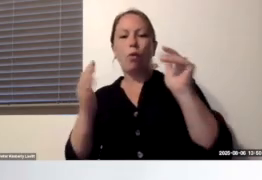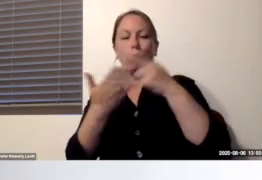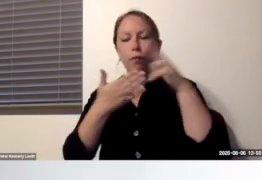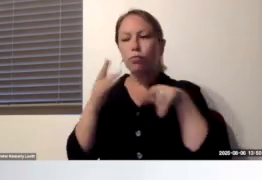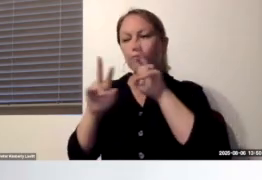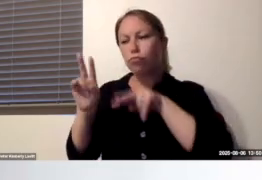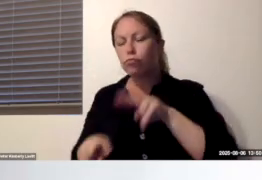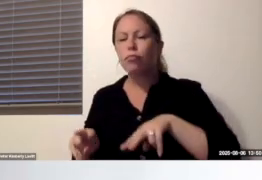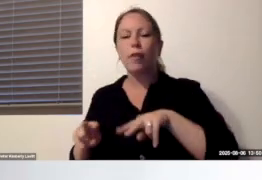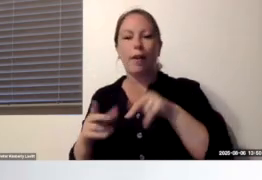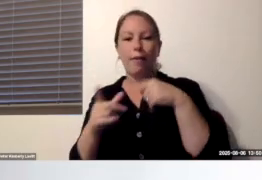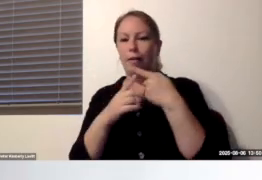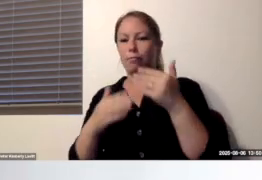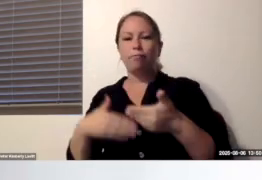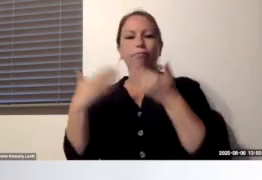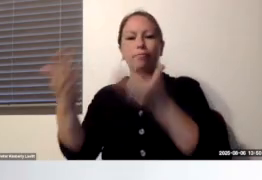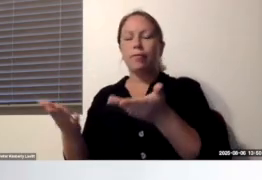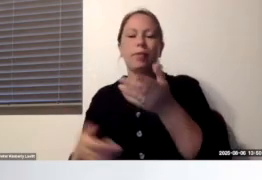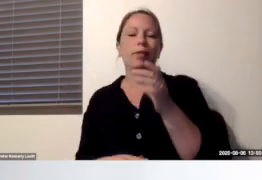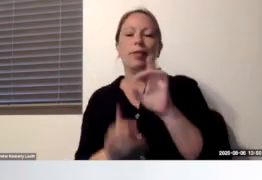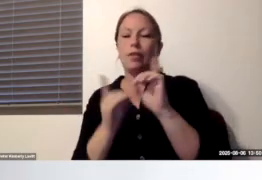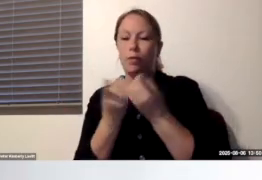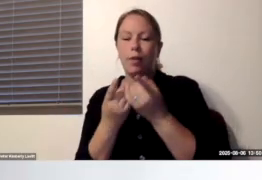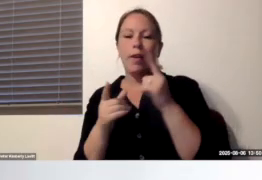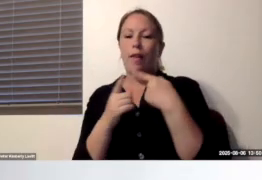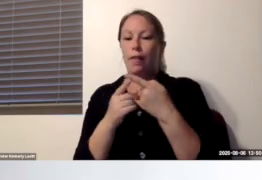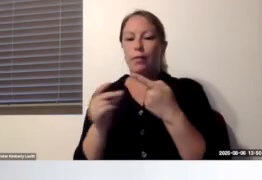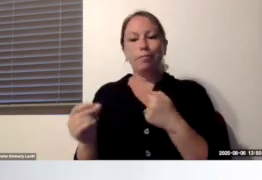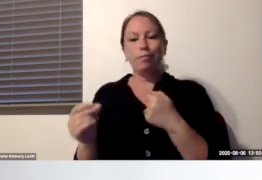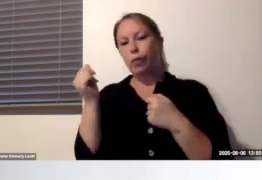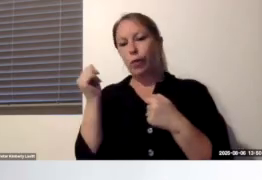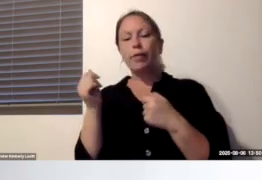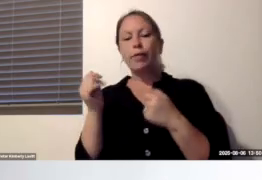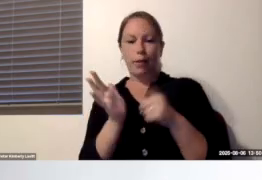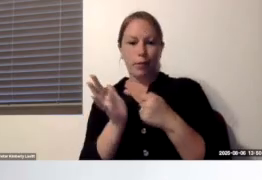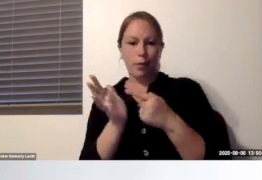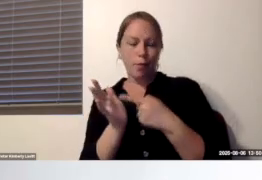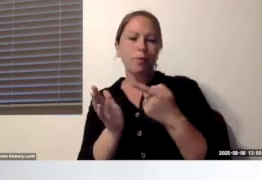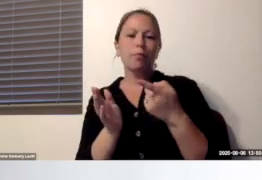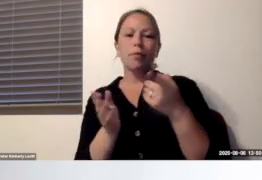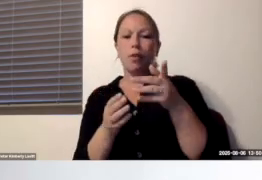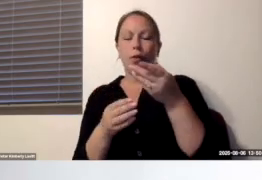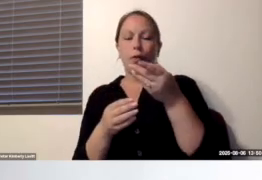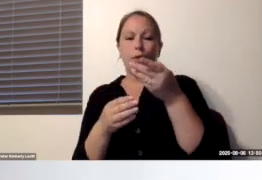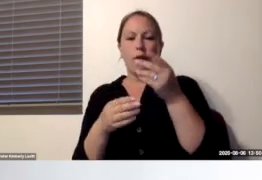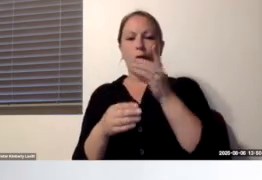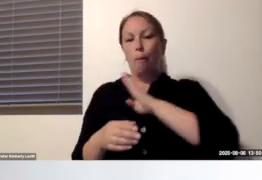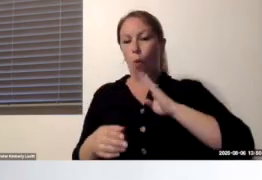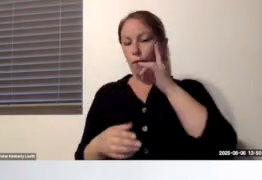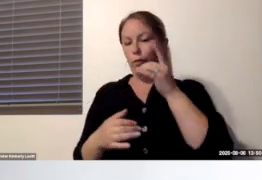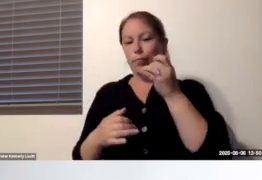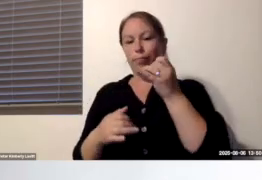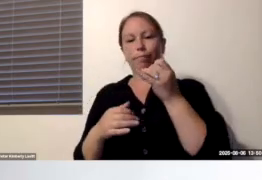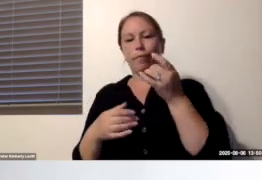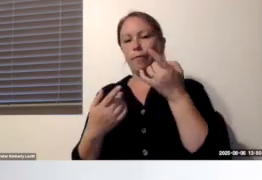So yeah, we tend to turn those two things around pretty quickly. Sometimes districts have to go to their board for final approval. It does